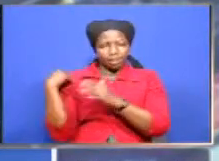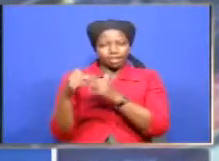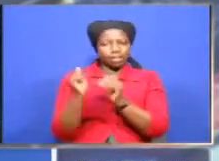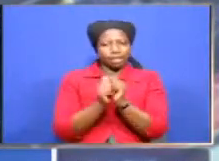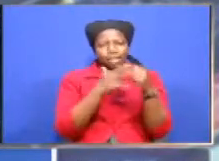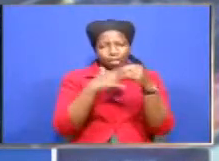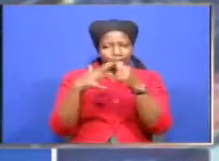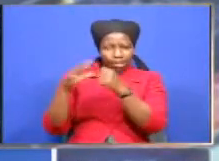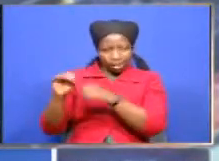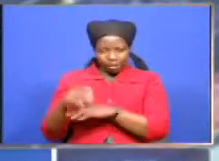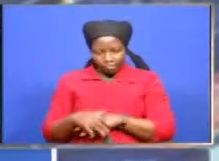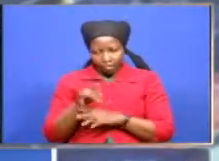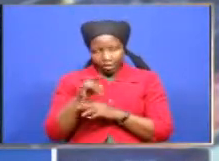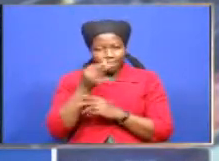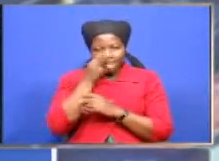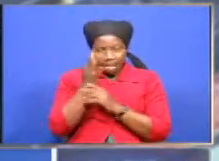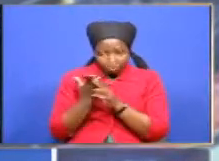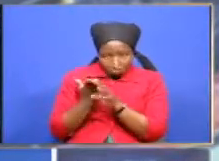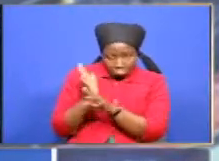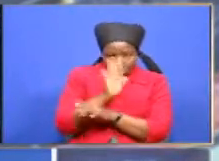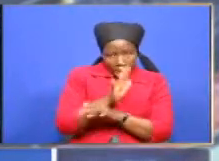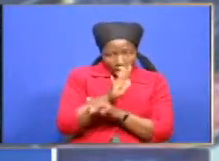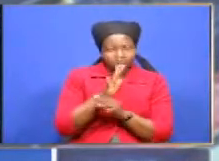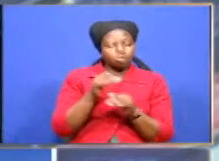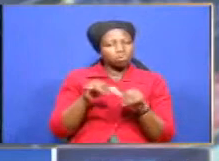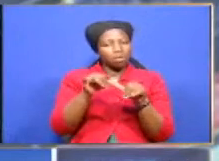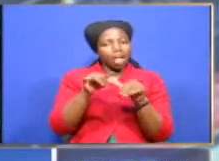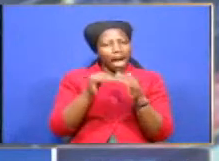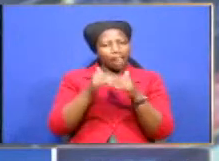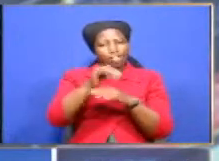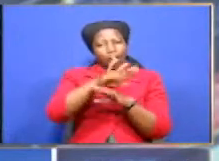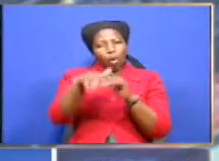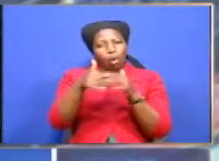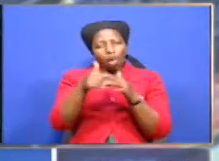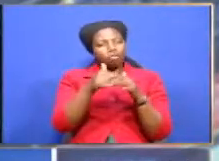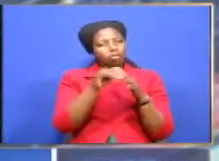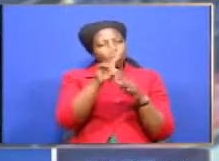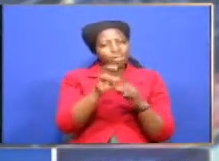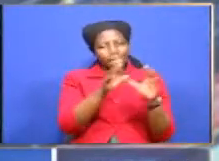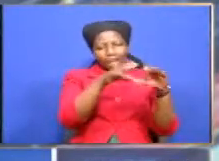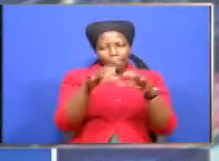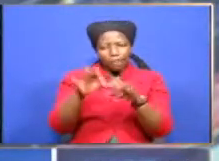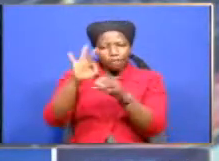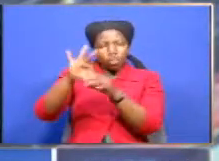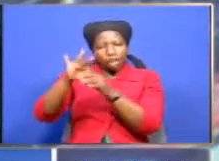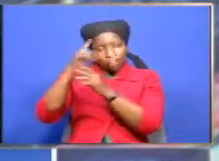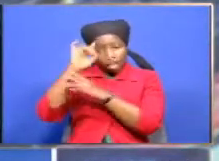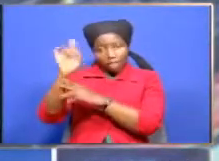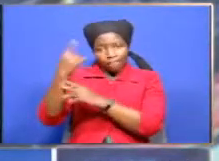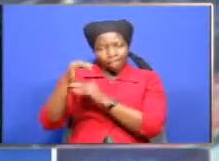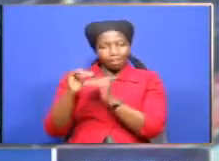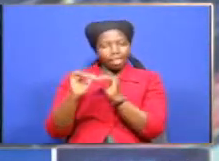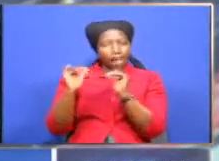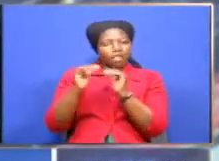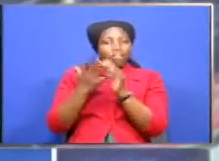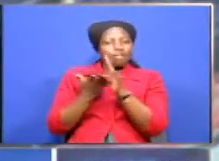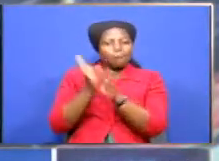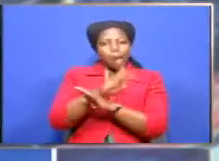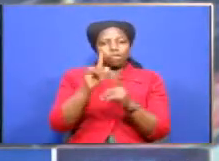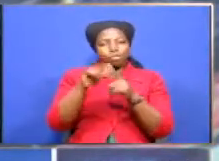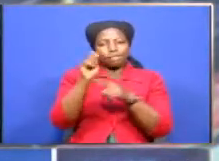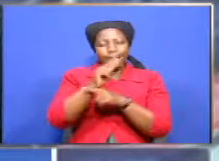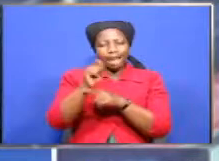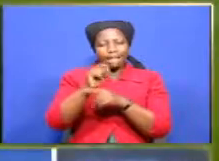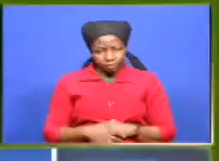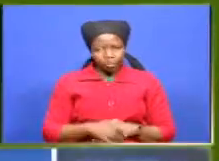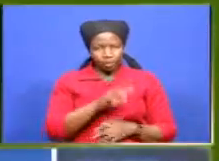flight's resumption are underway after all 20 clubs unanimously voted for a first stage of a return to training starting